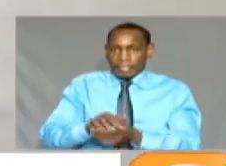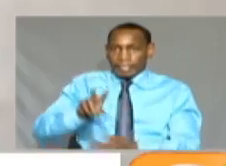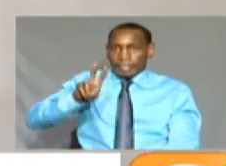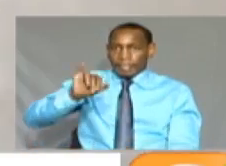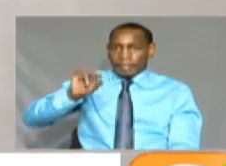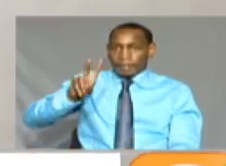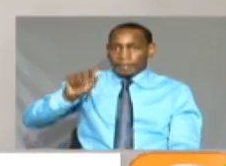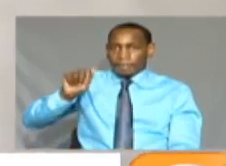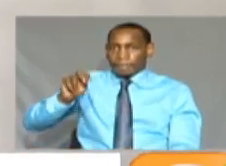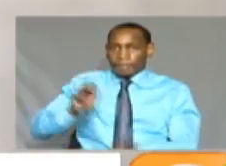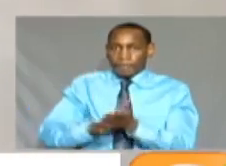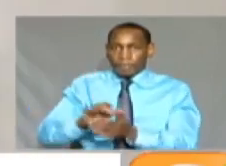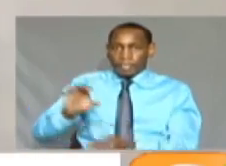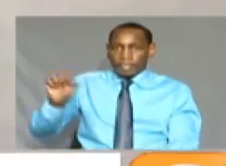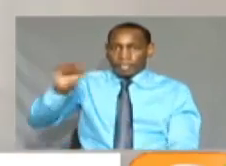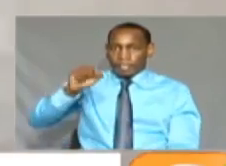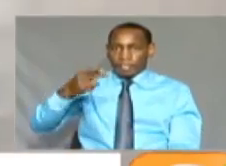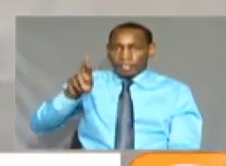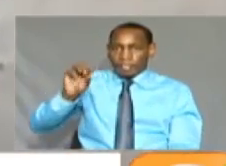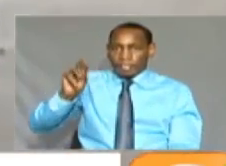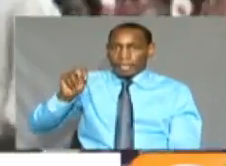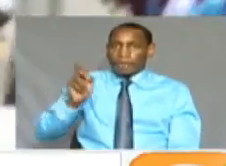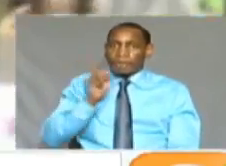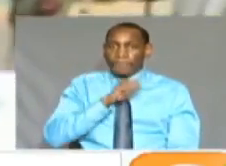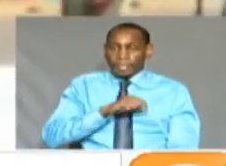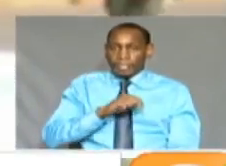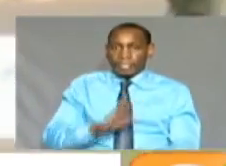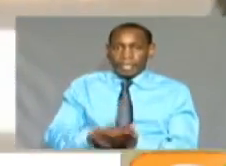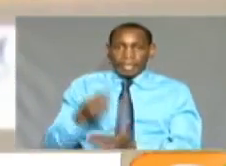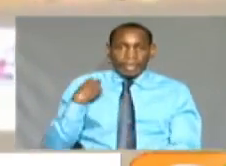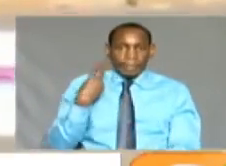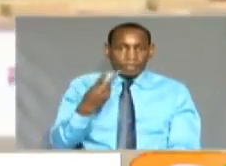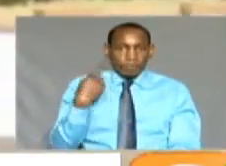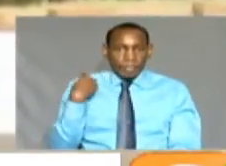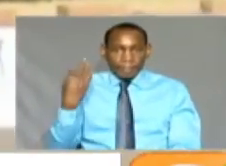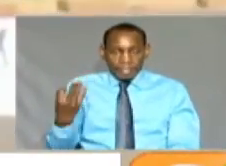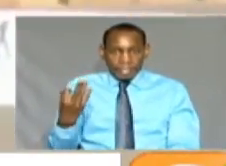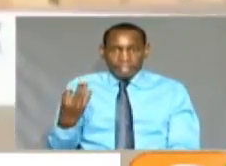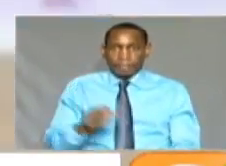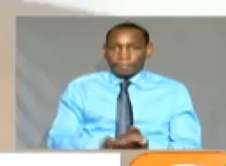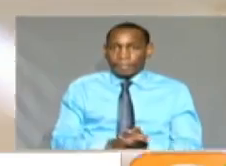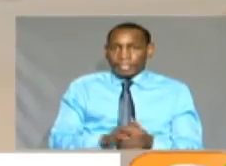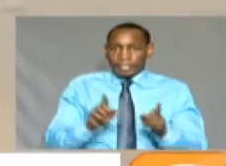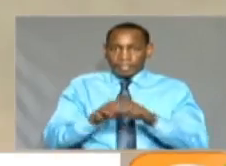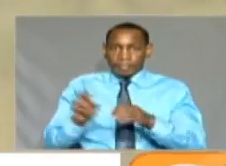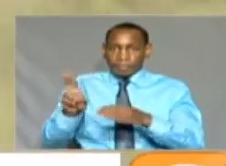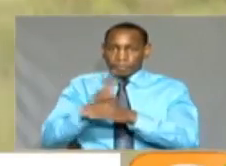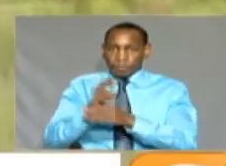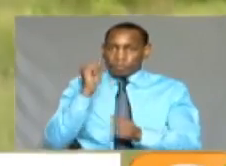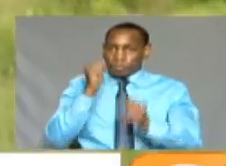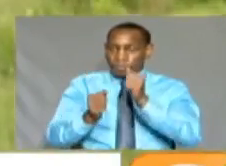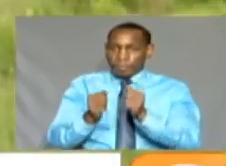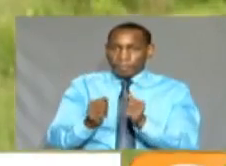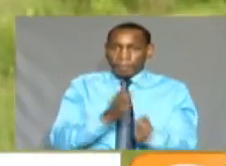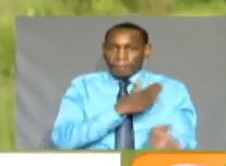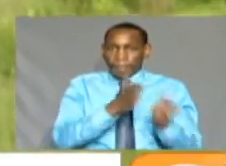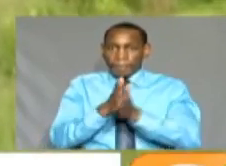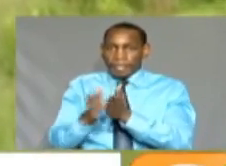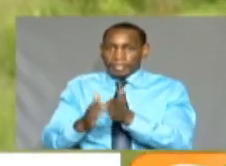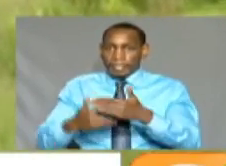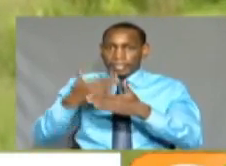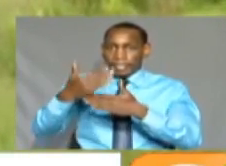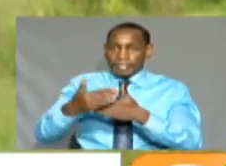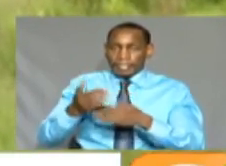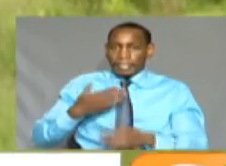and Sharon Chepweno completed the podium positions. Naibei said he used the race to prepare for the upcoming